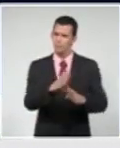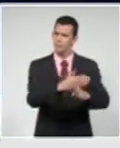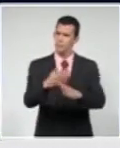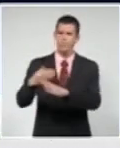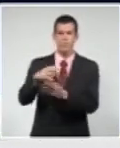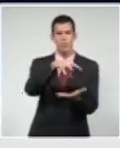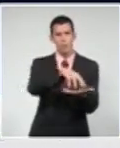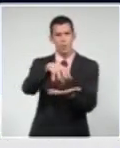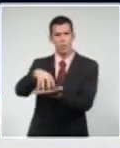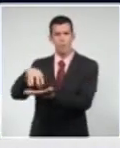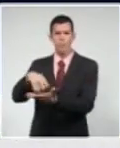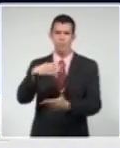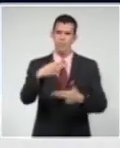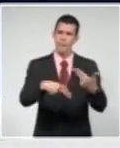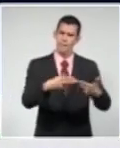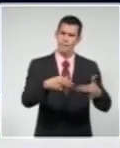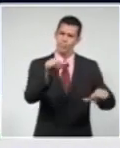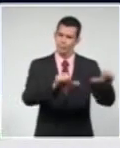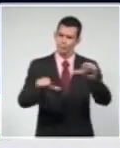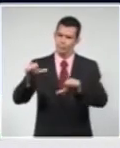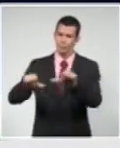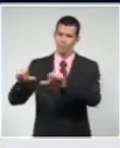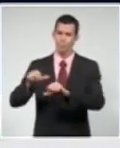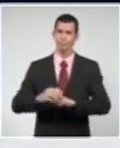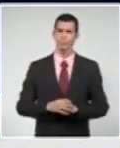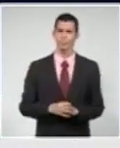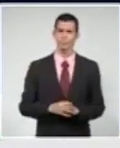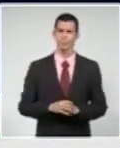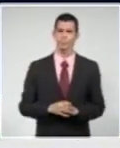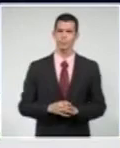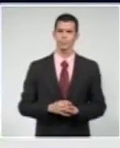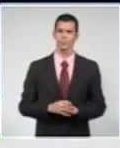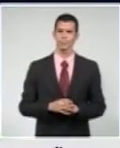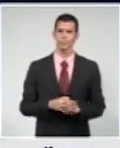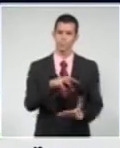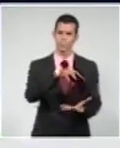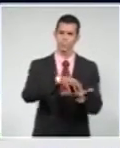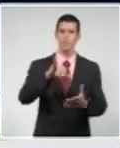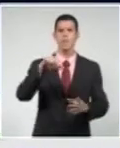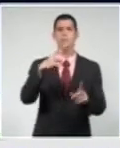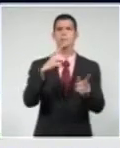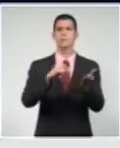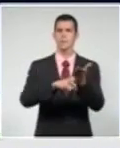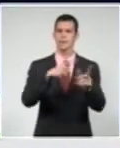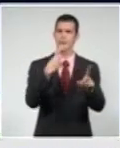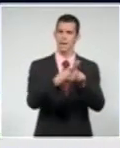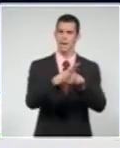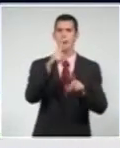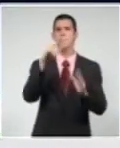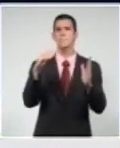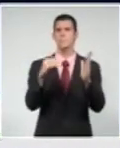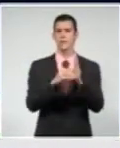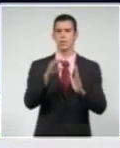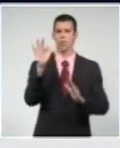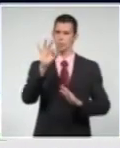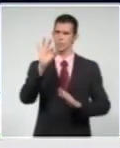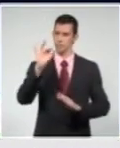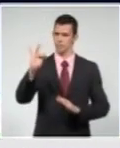4,591 samples were processed in our various molecular biology laboratories.